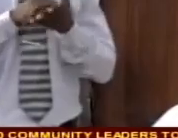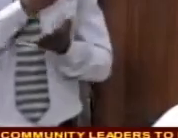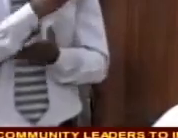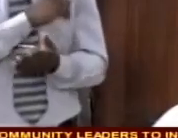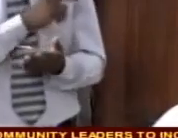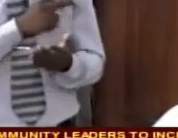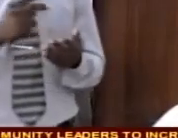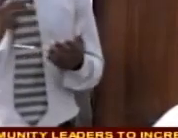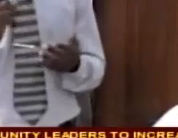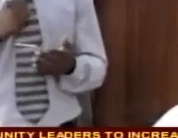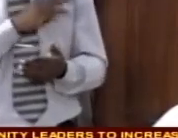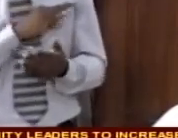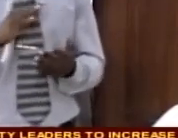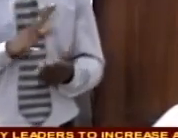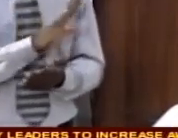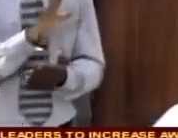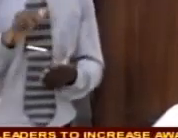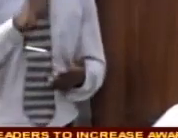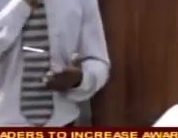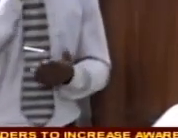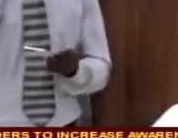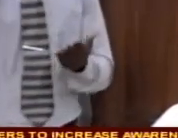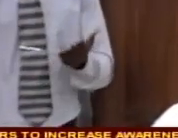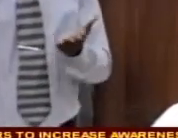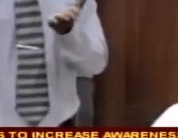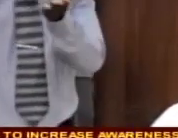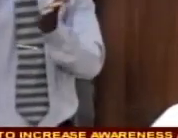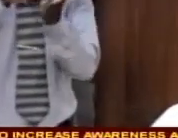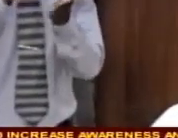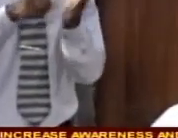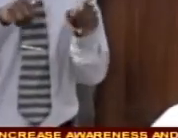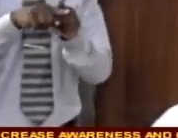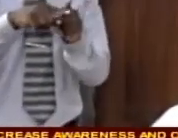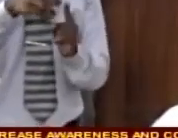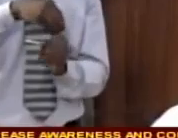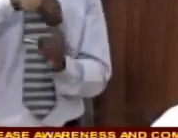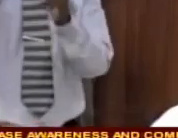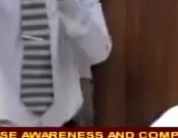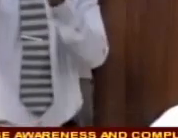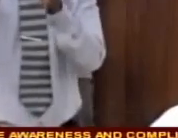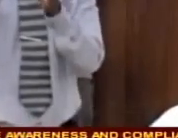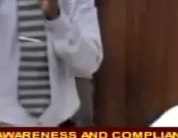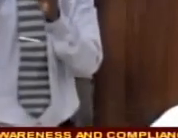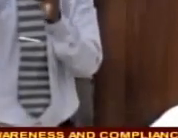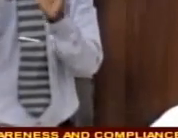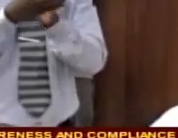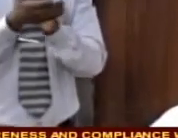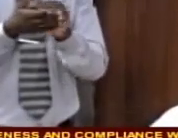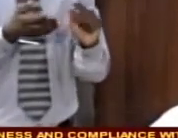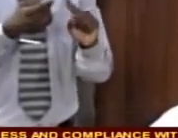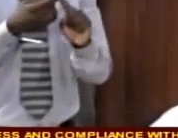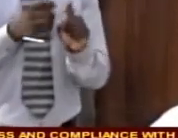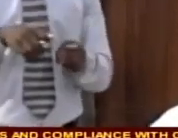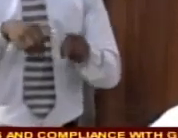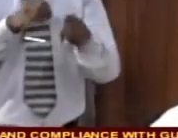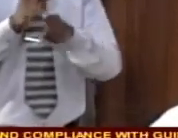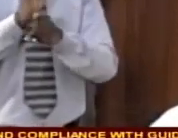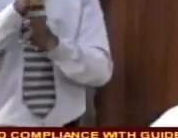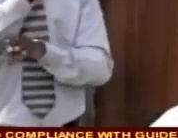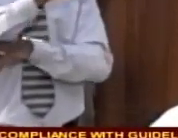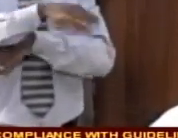personnel do not recognize the media as essential workers during curfew